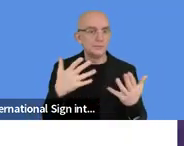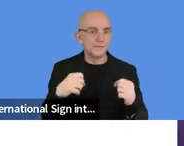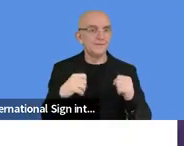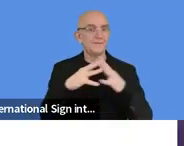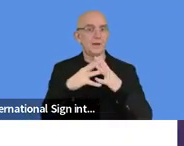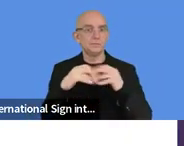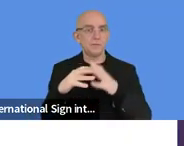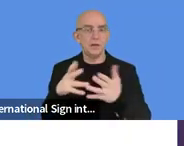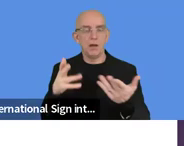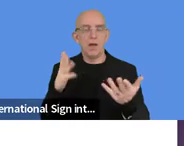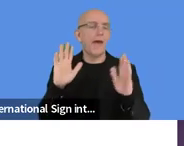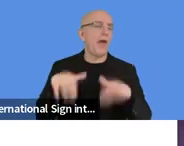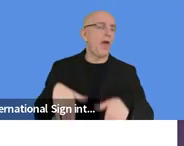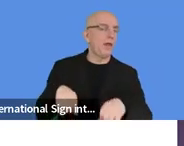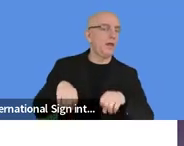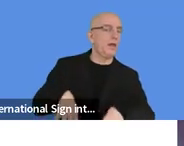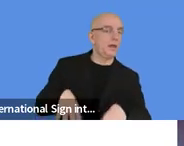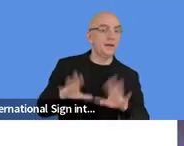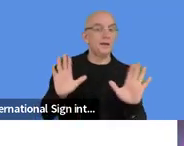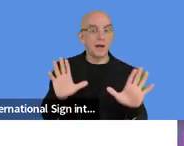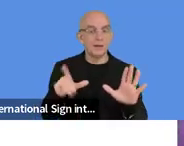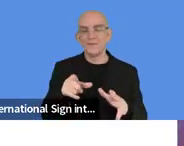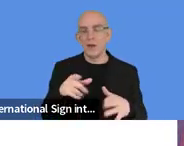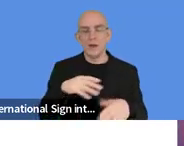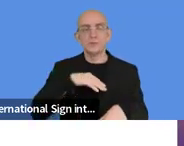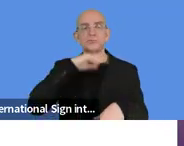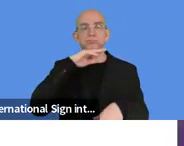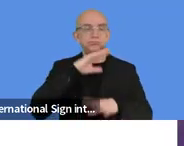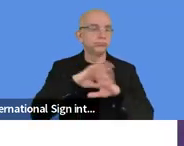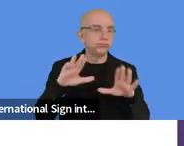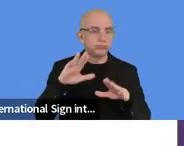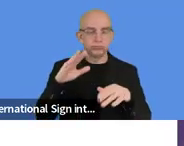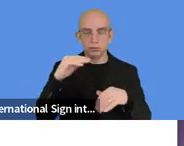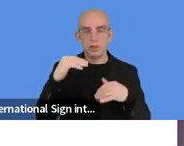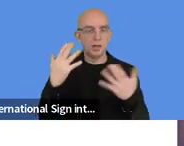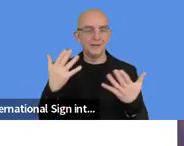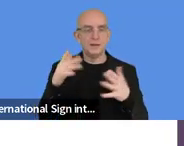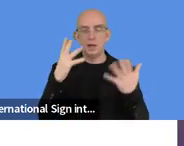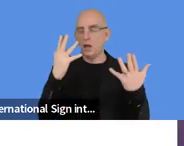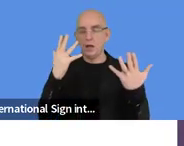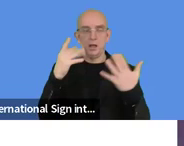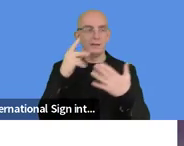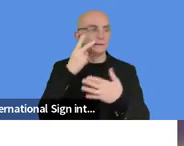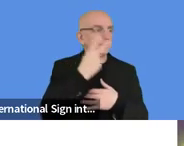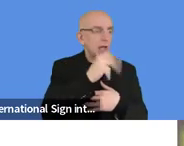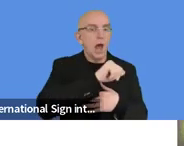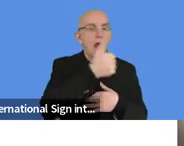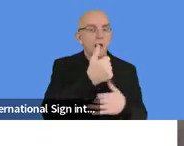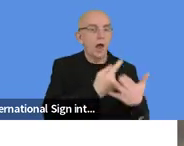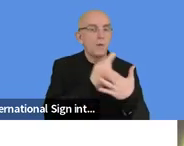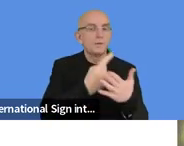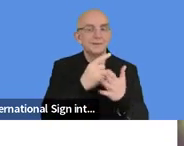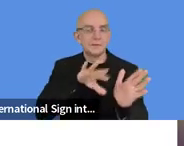unique solution that goes beyond just developing the business. We develop the business, but we also develop the person.